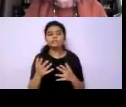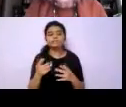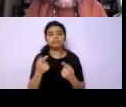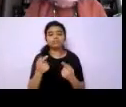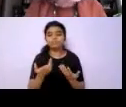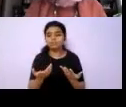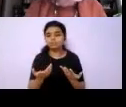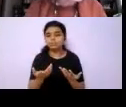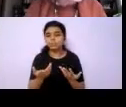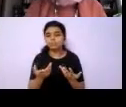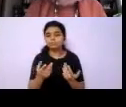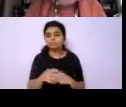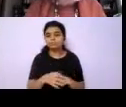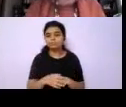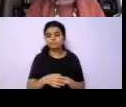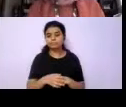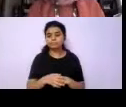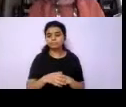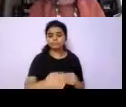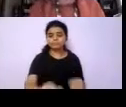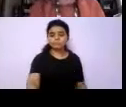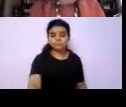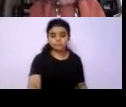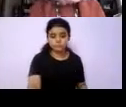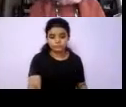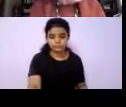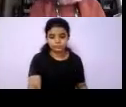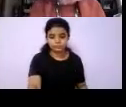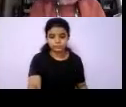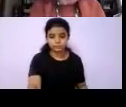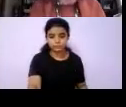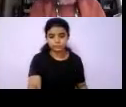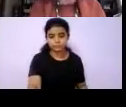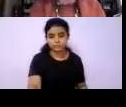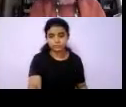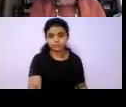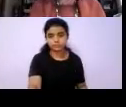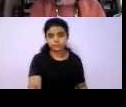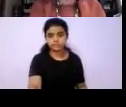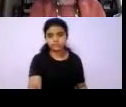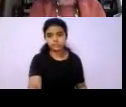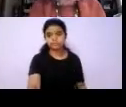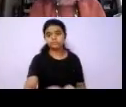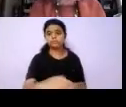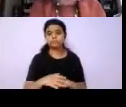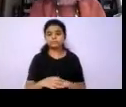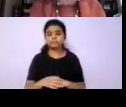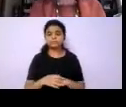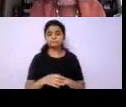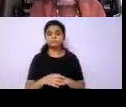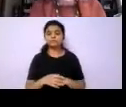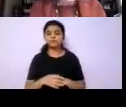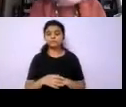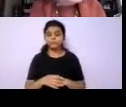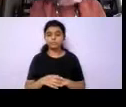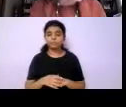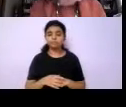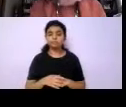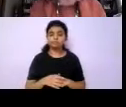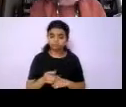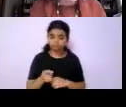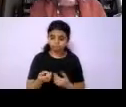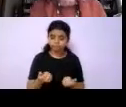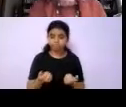subjective basis, and if not attended to, will impede the individual's flourishing and result in harming